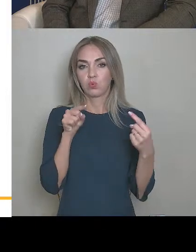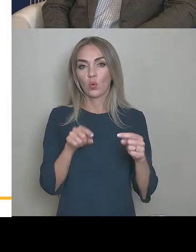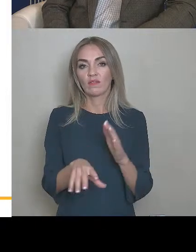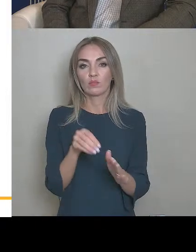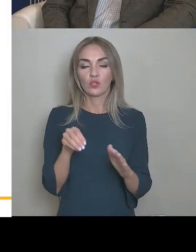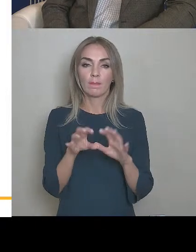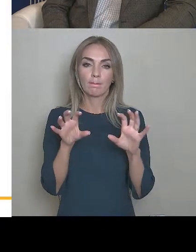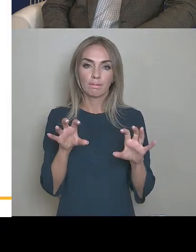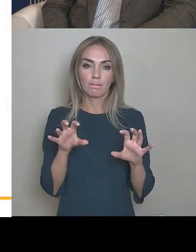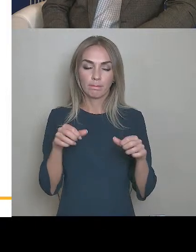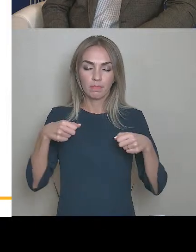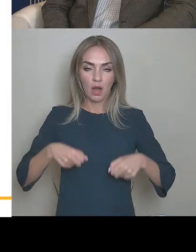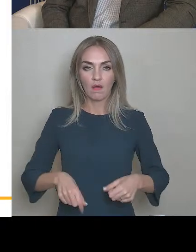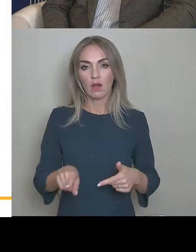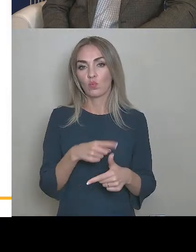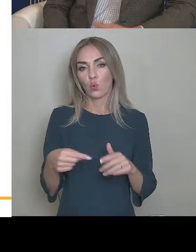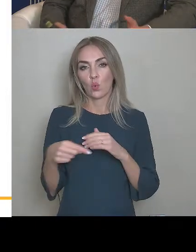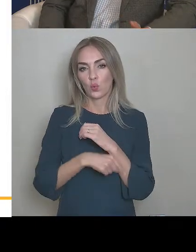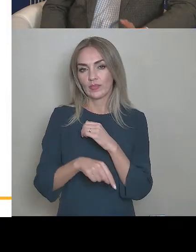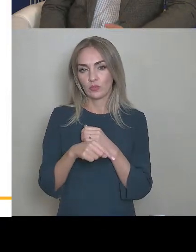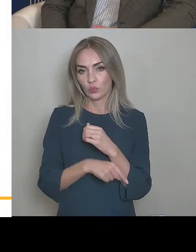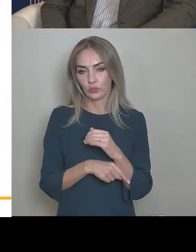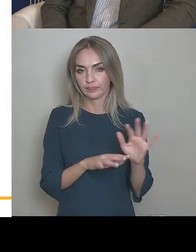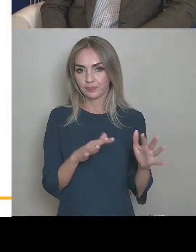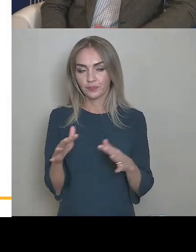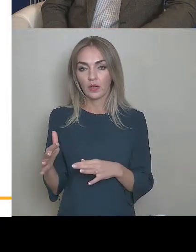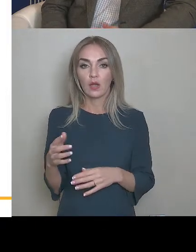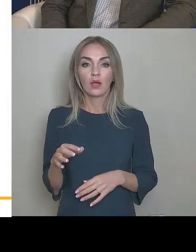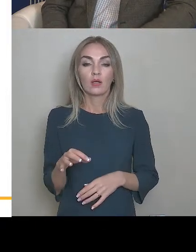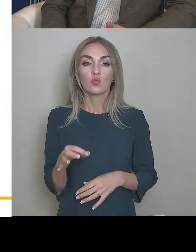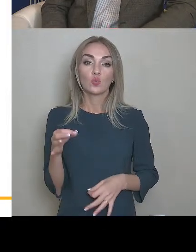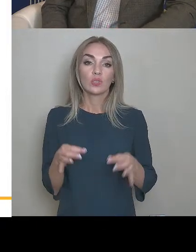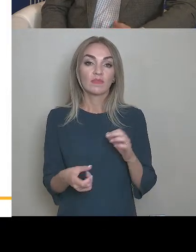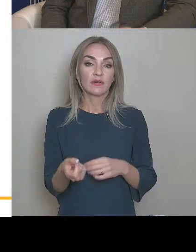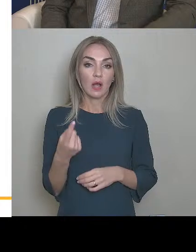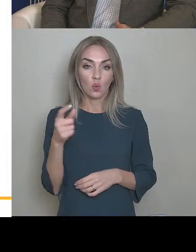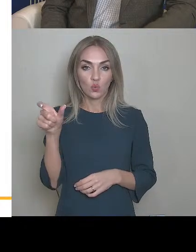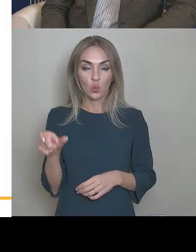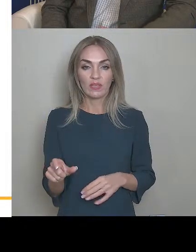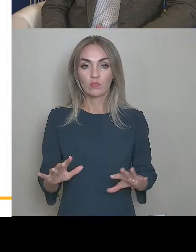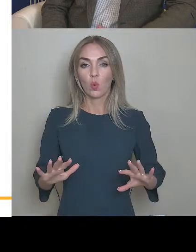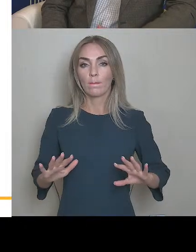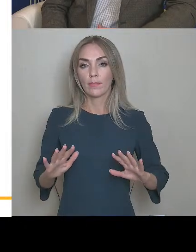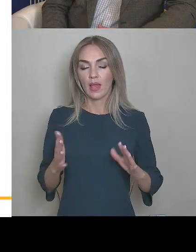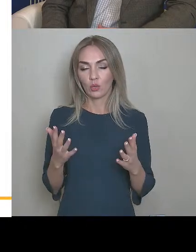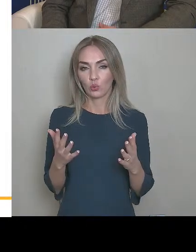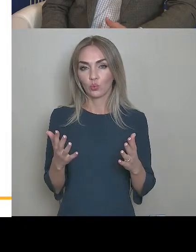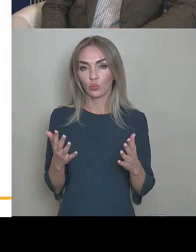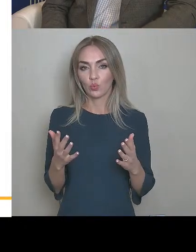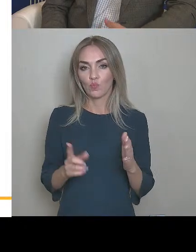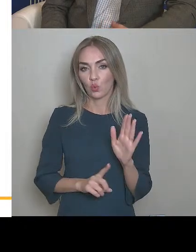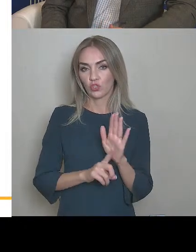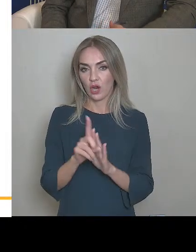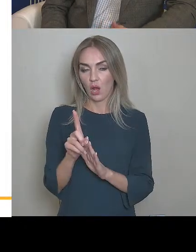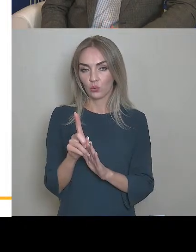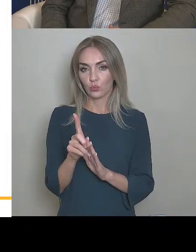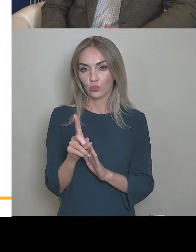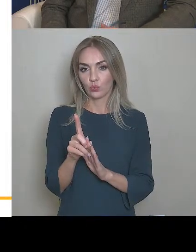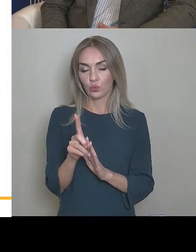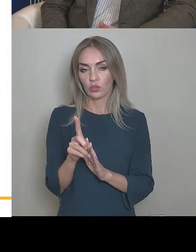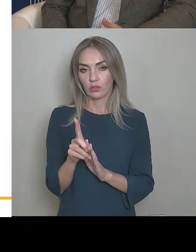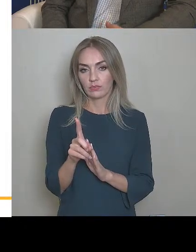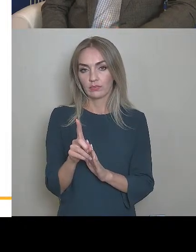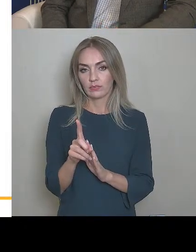minor, or medium-sized, medium gravity offense, cannot be nominated. So, since